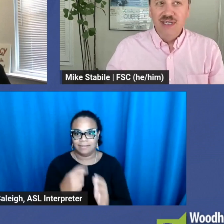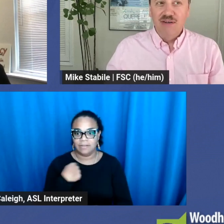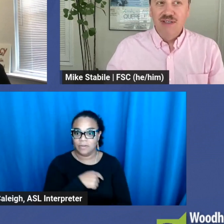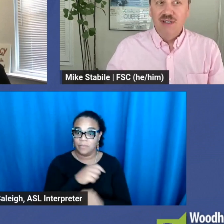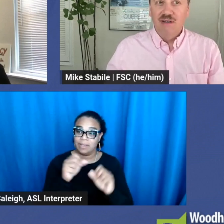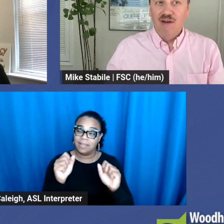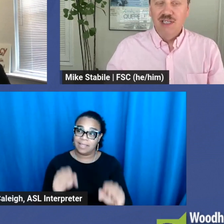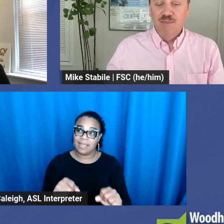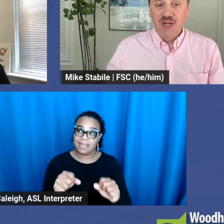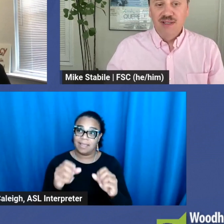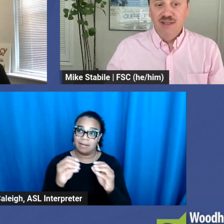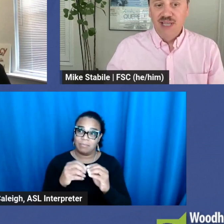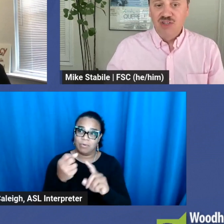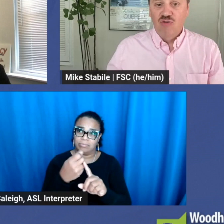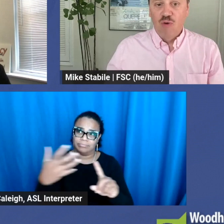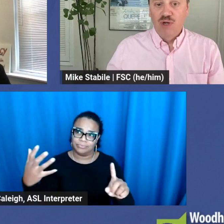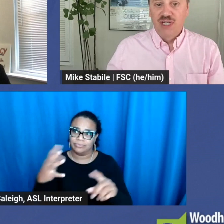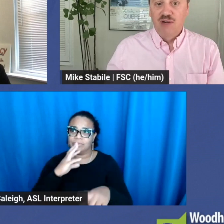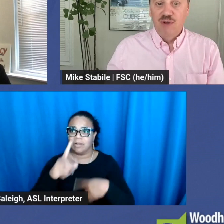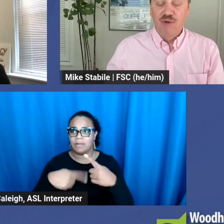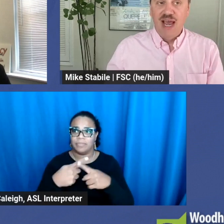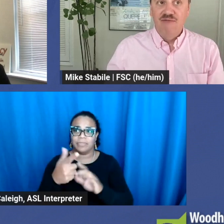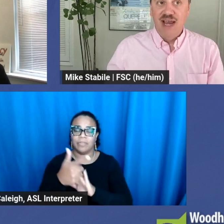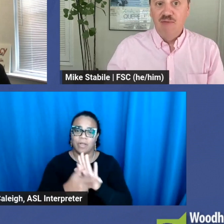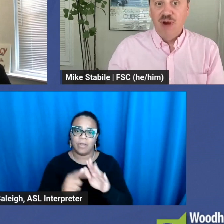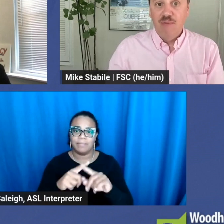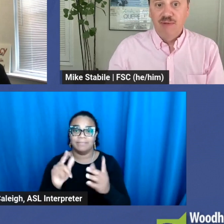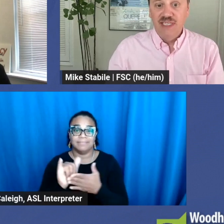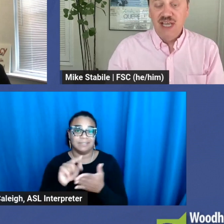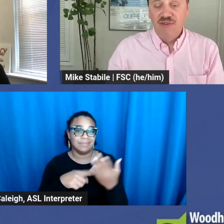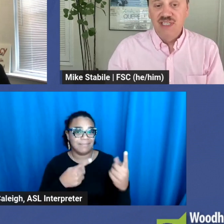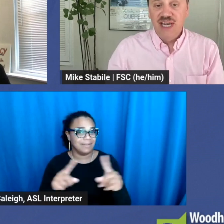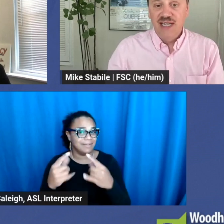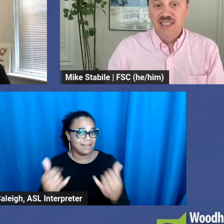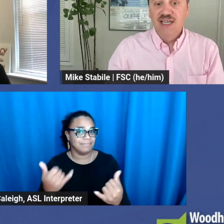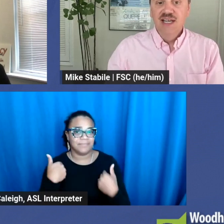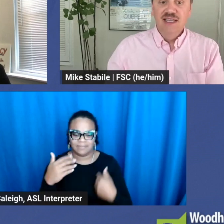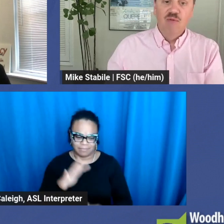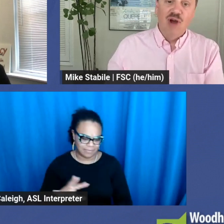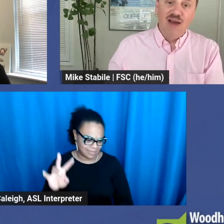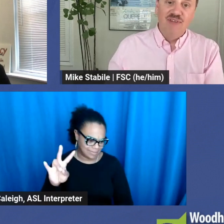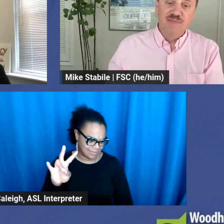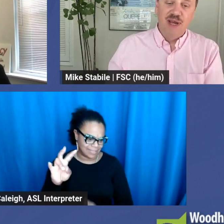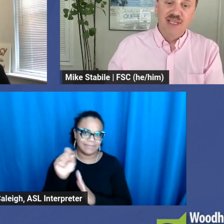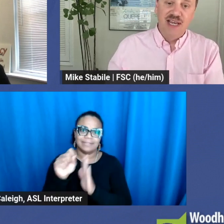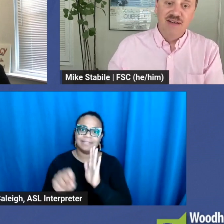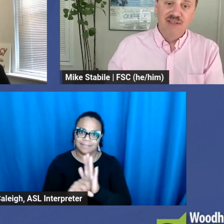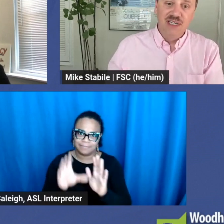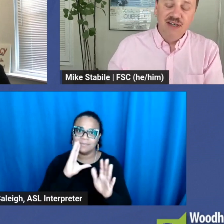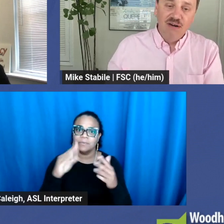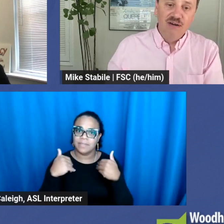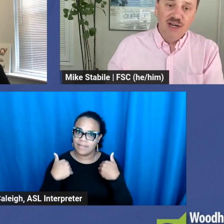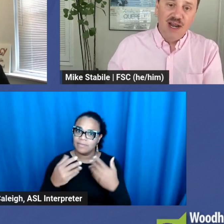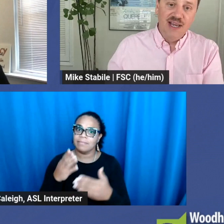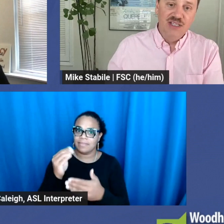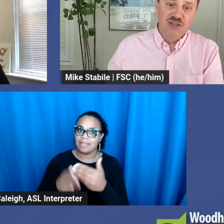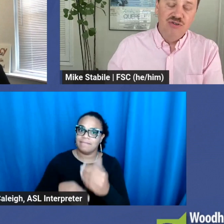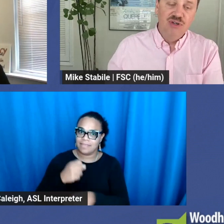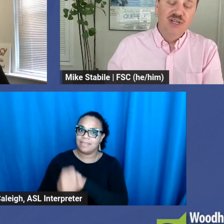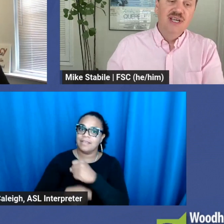detail into the laws, but that's sort of what we're dealing with. We have now probably 7 states that we'll have this by the end of the